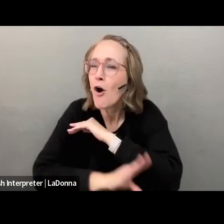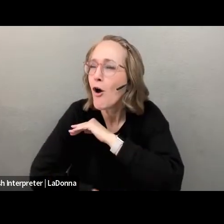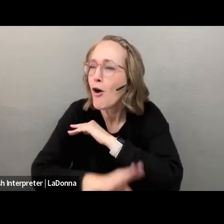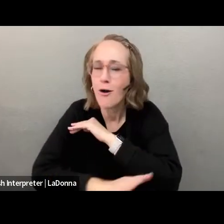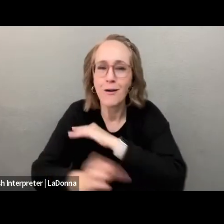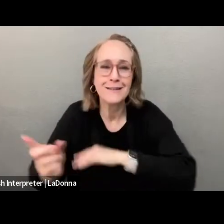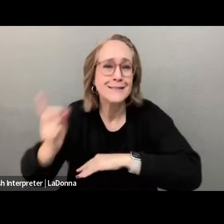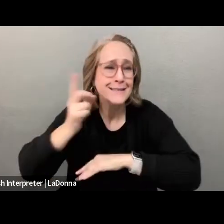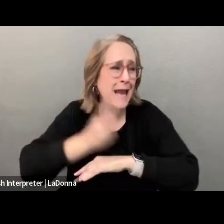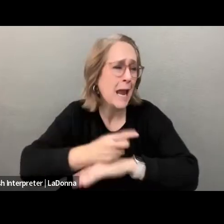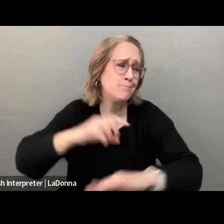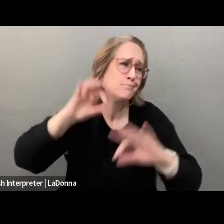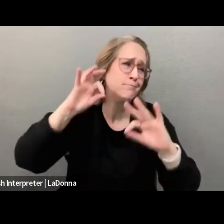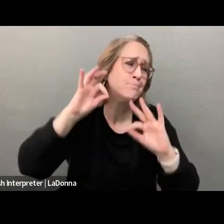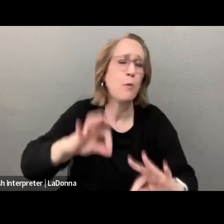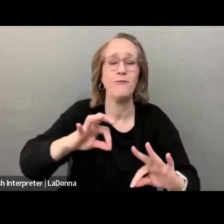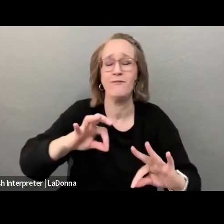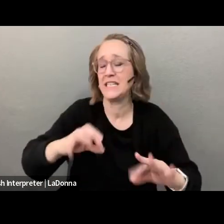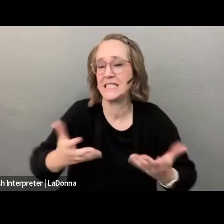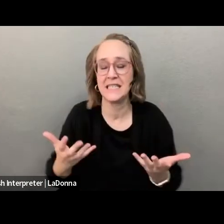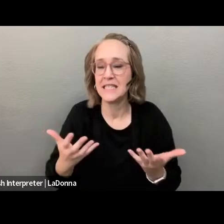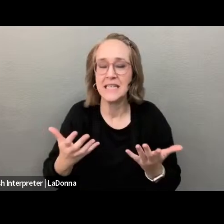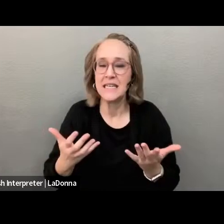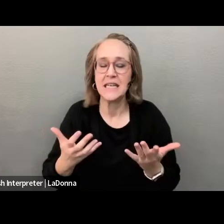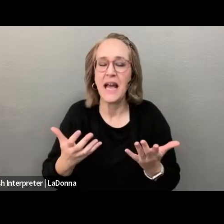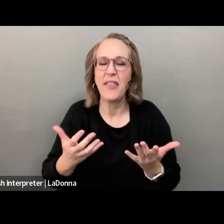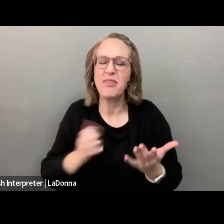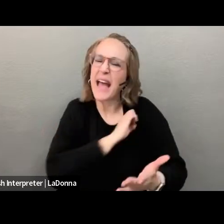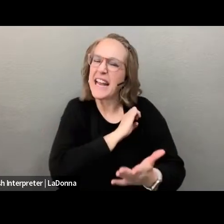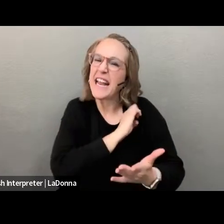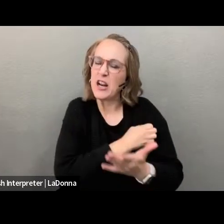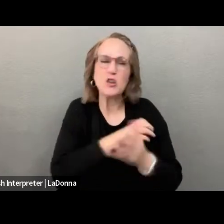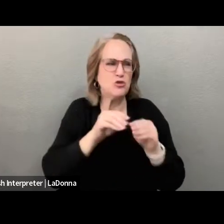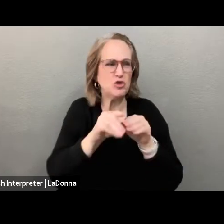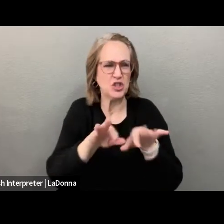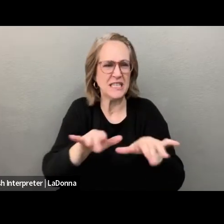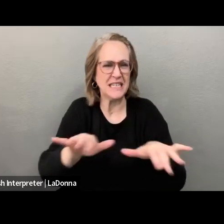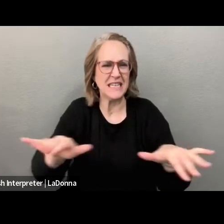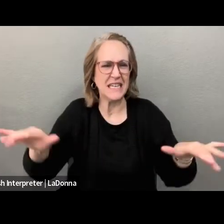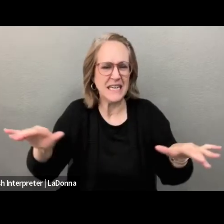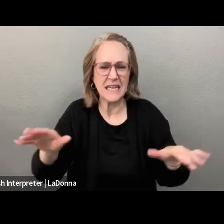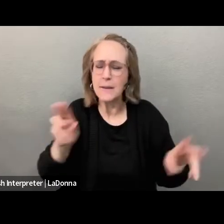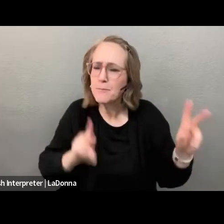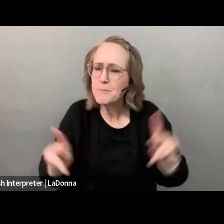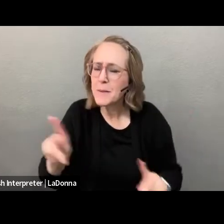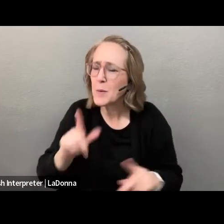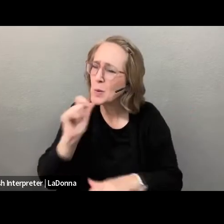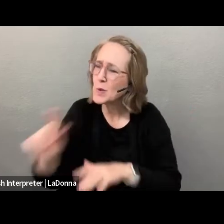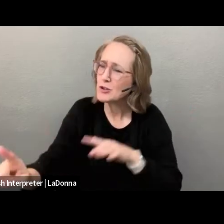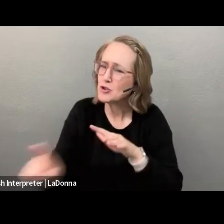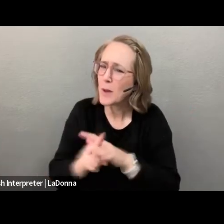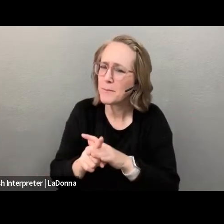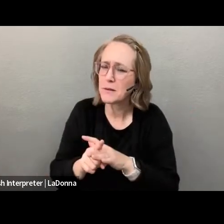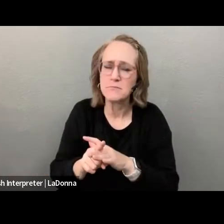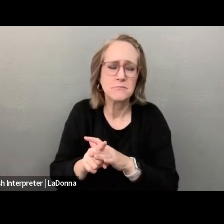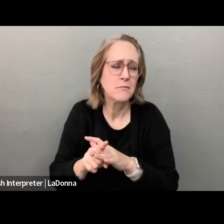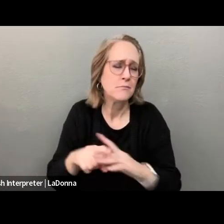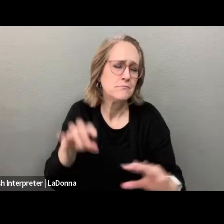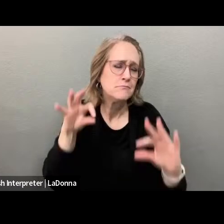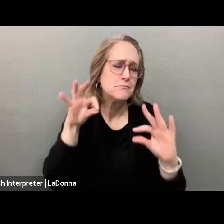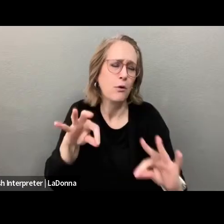day. And the energy that was out there and the individuals that attended was just